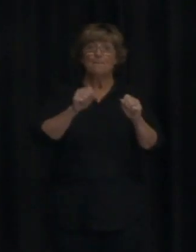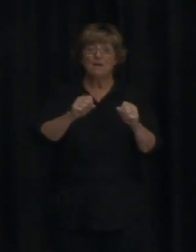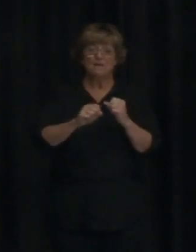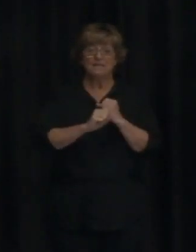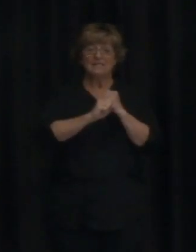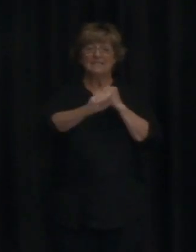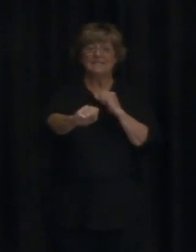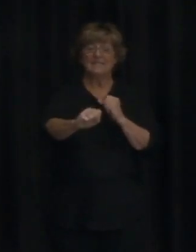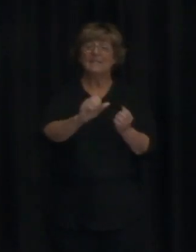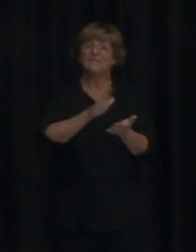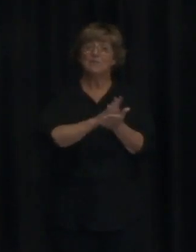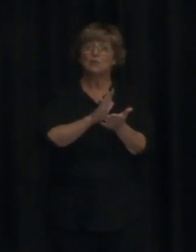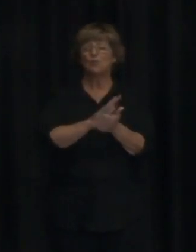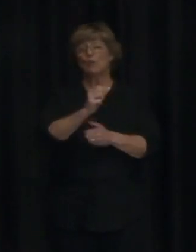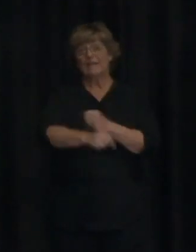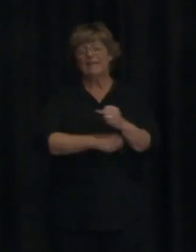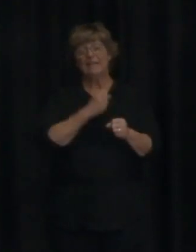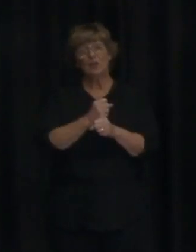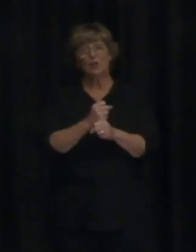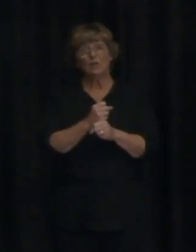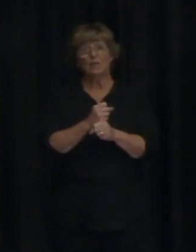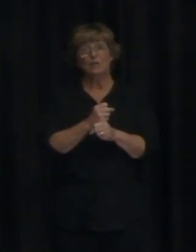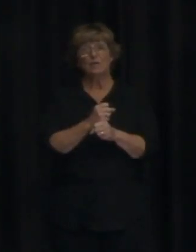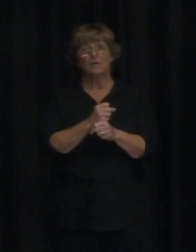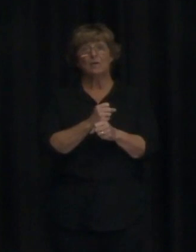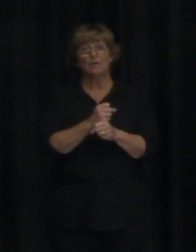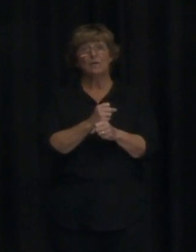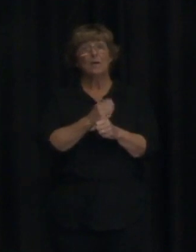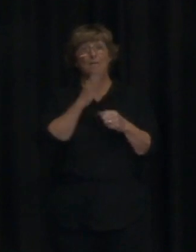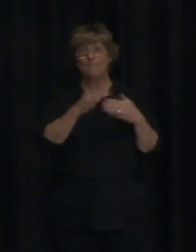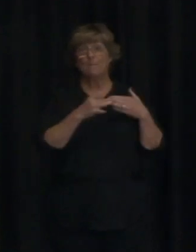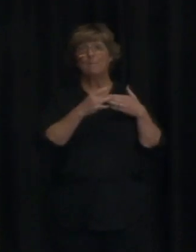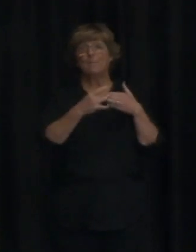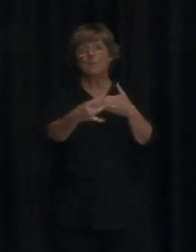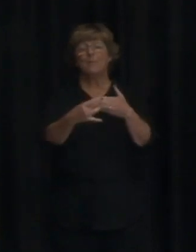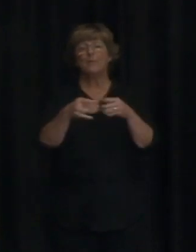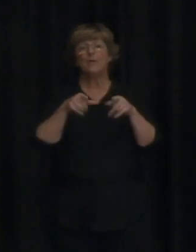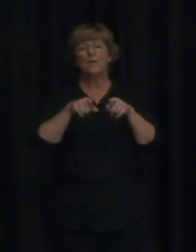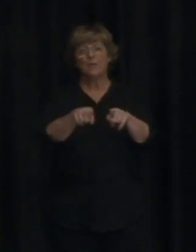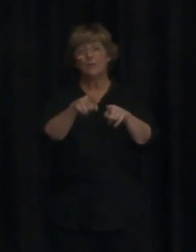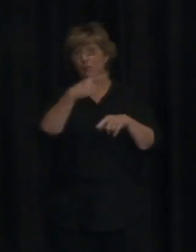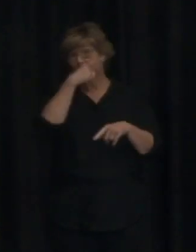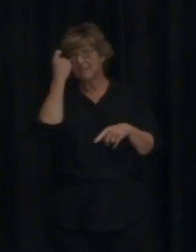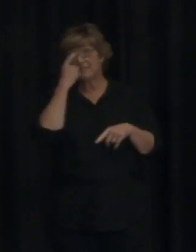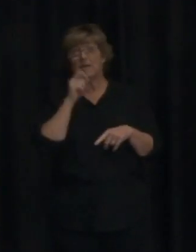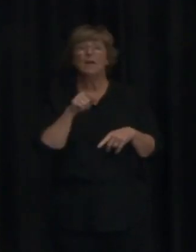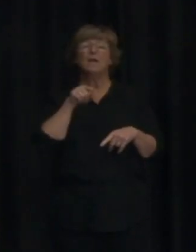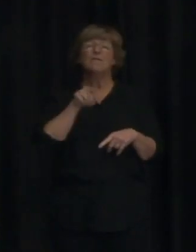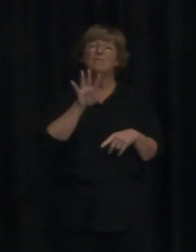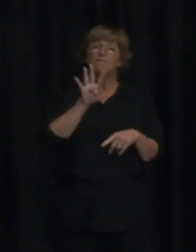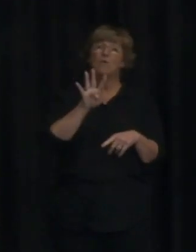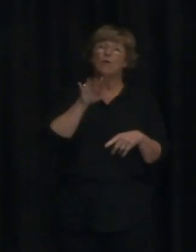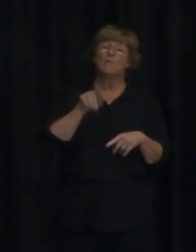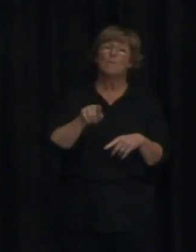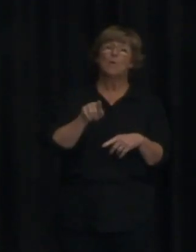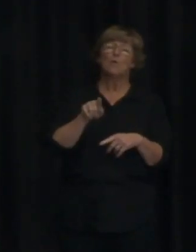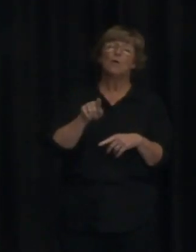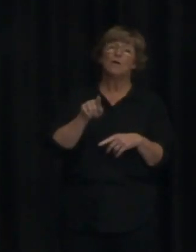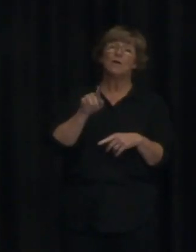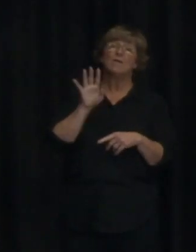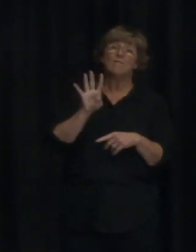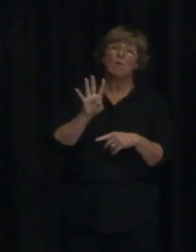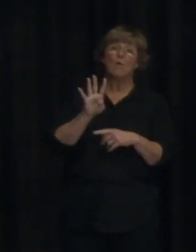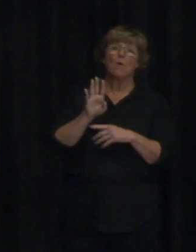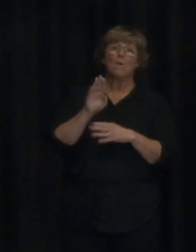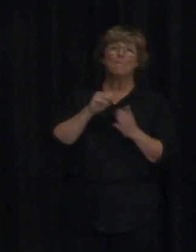extending the school year and moving the school year into the summer. $4.6 billion of that $6.6 provides for